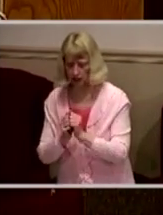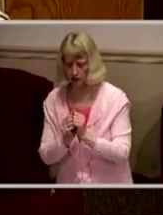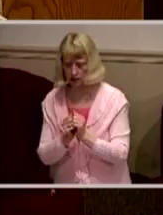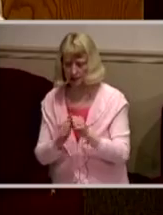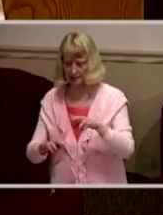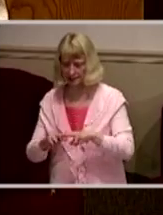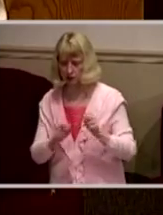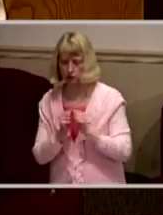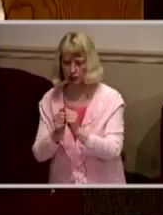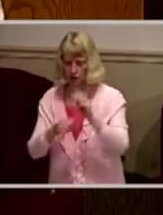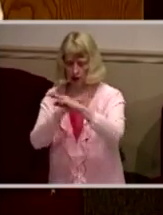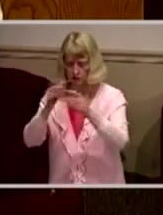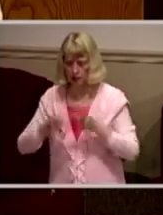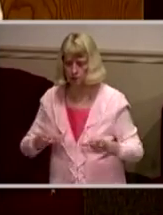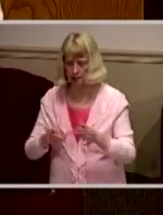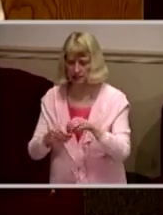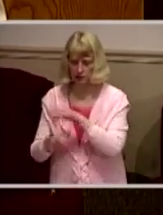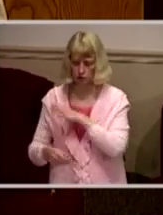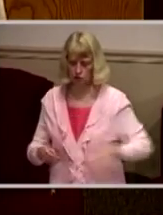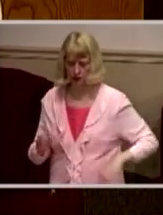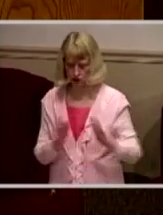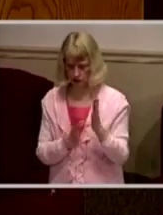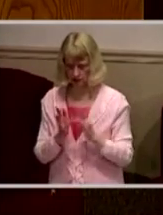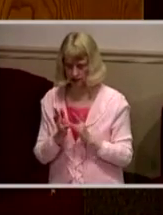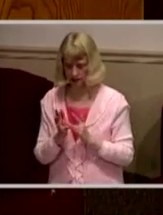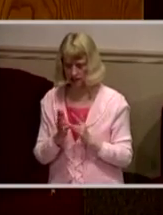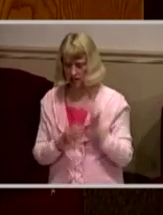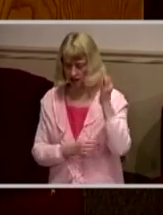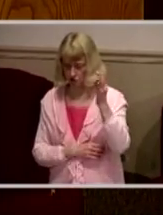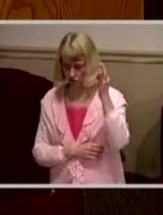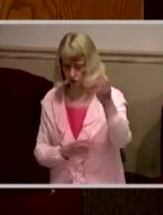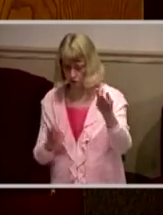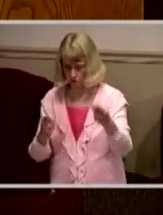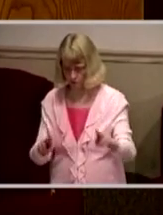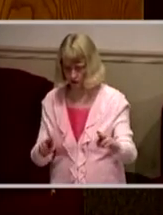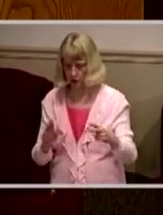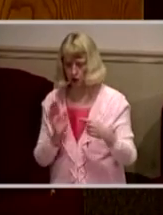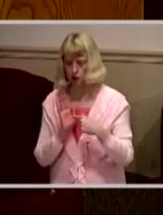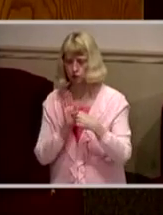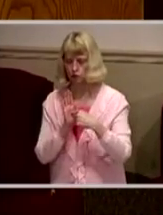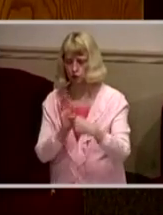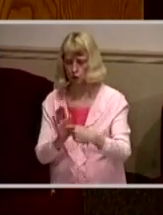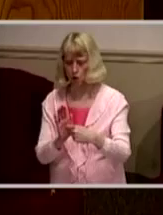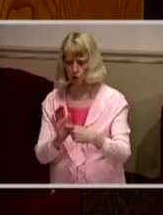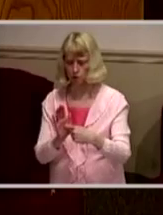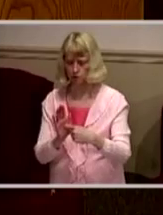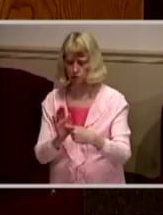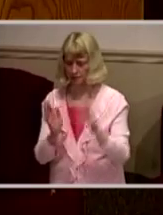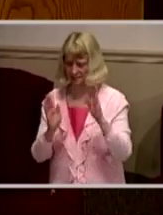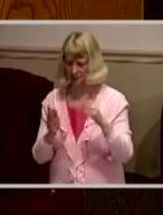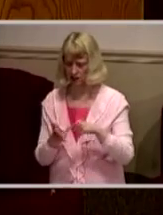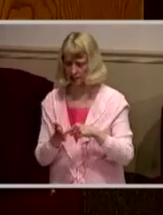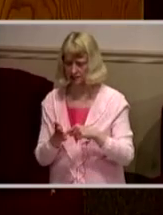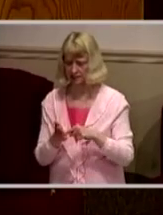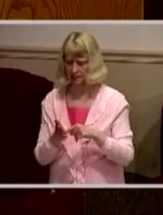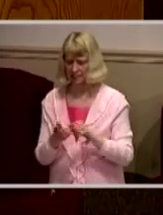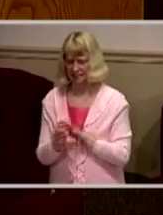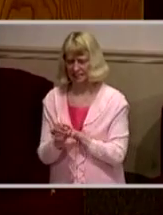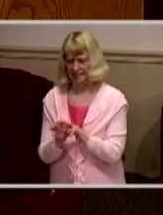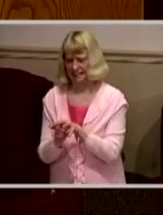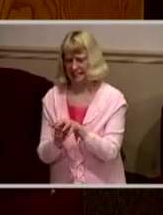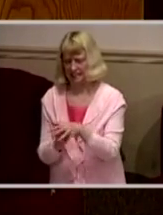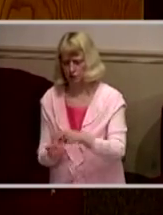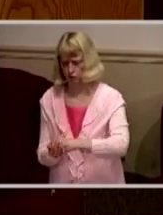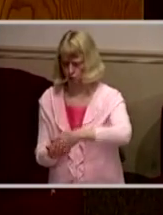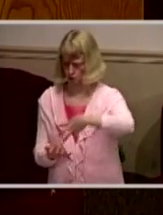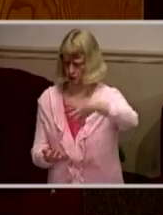made us sit together in heavenly places in Christ Jesus, that in the ages to come he might show, now look at this, the